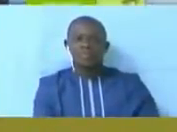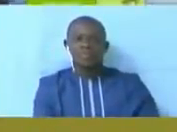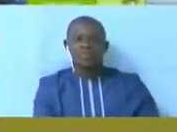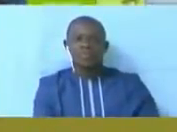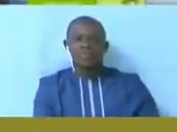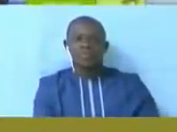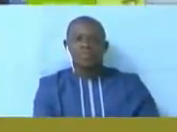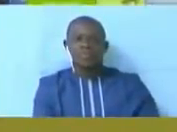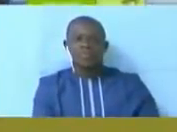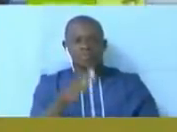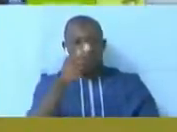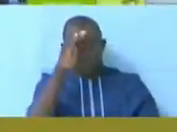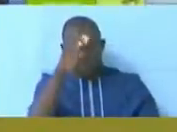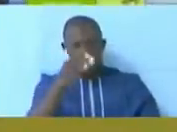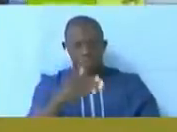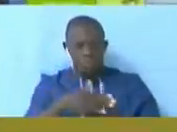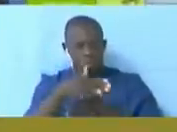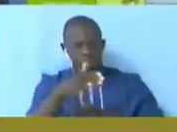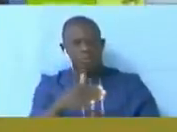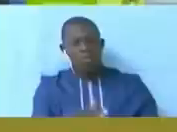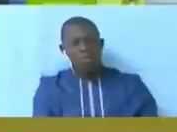Thank you so much.